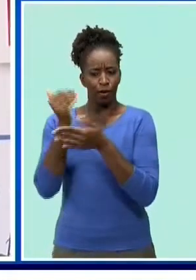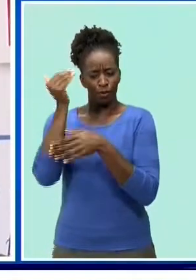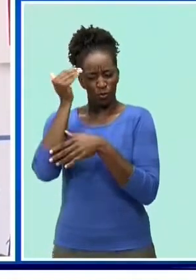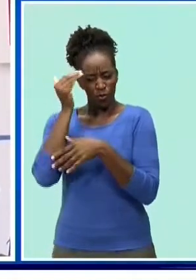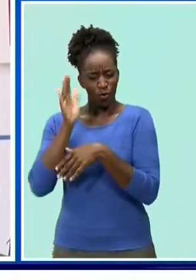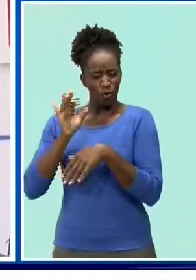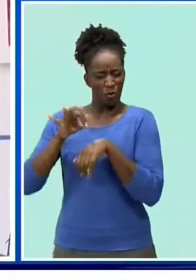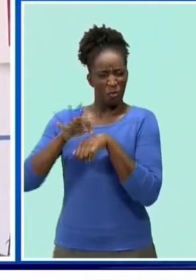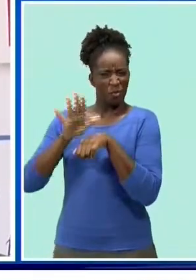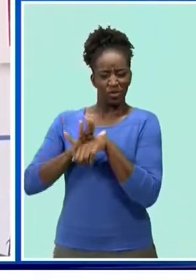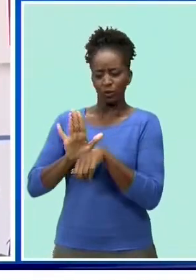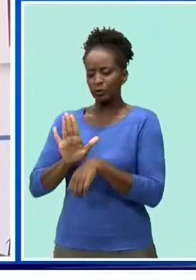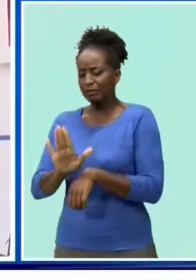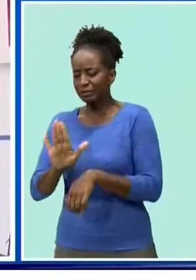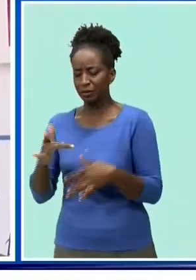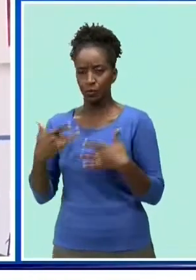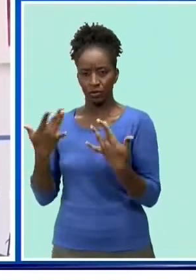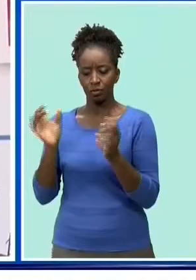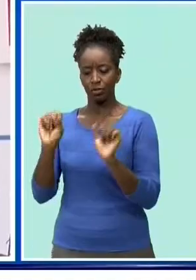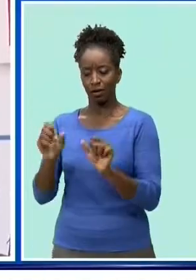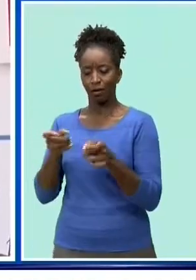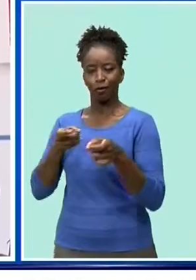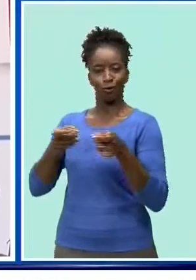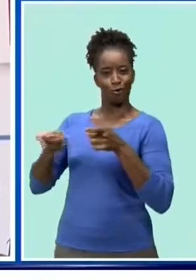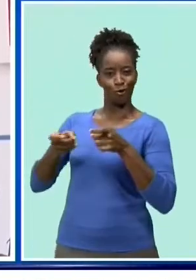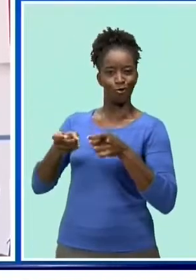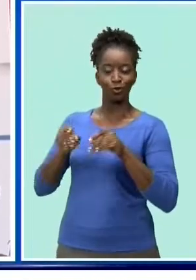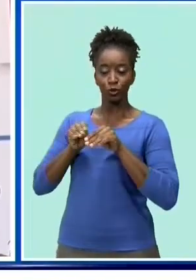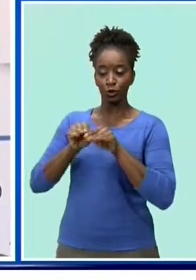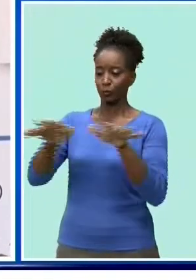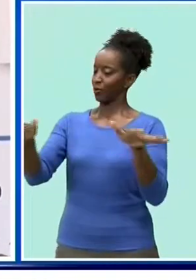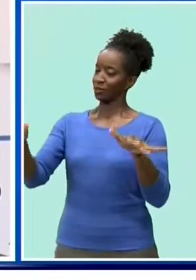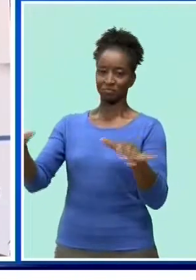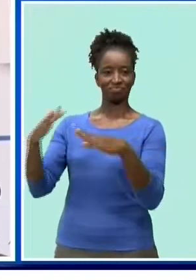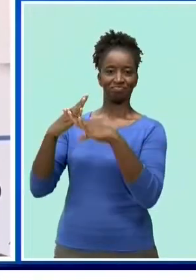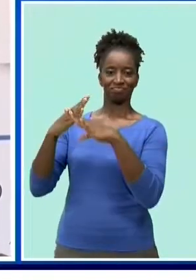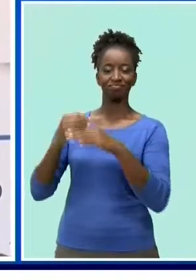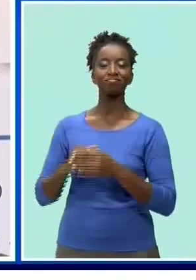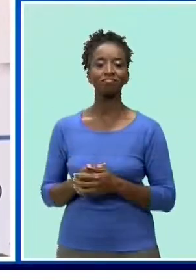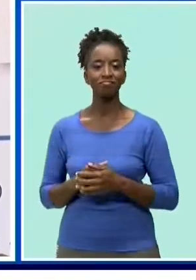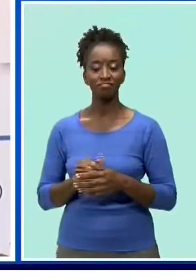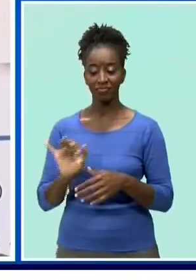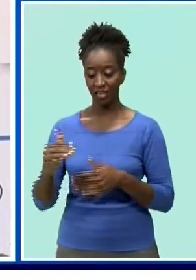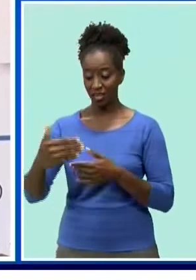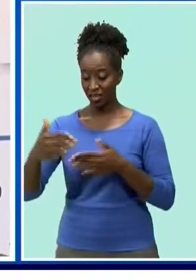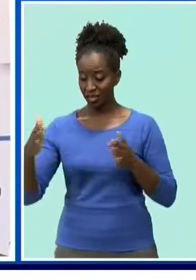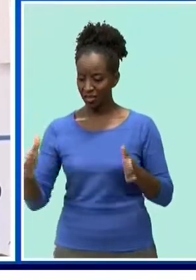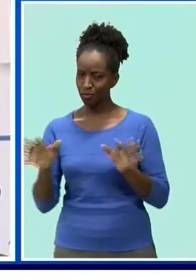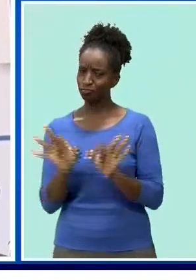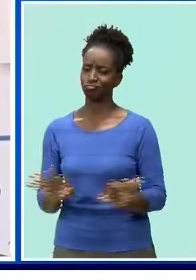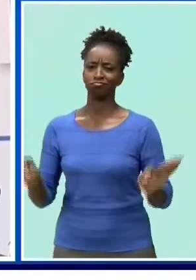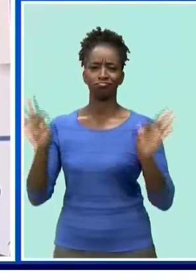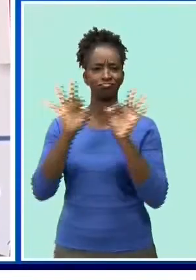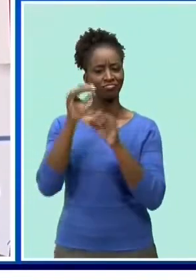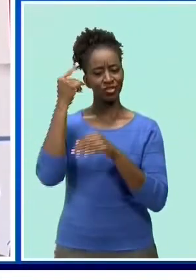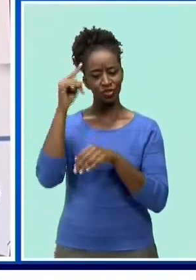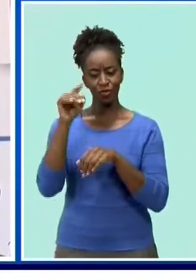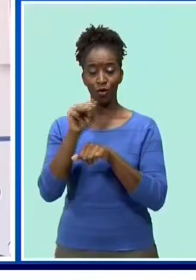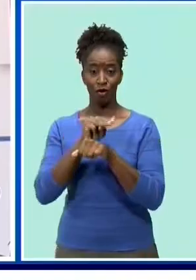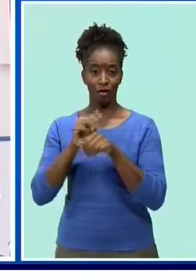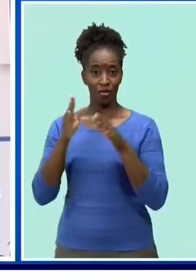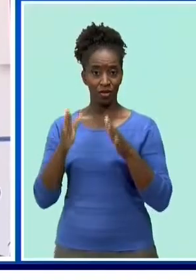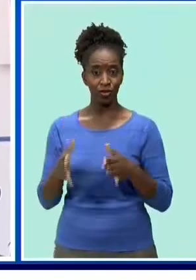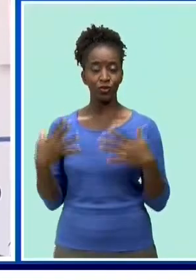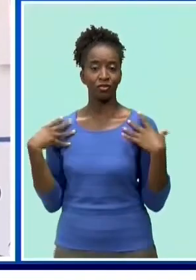approach. This insectary will be an important element of the Ministry of Health and Wellness's system to do